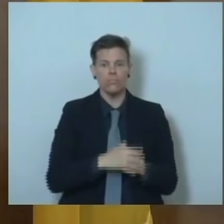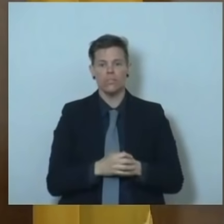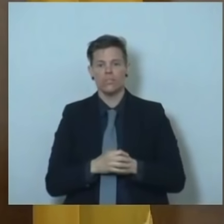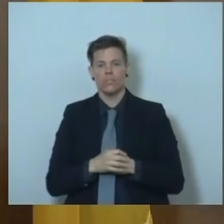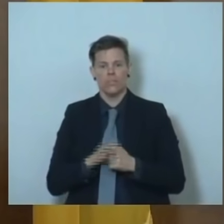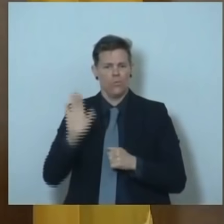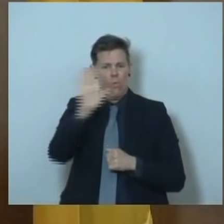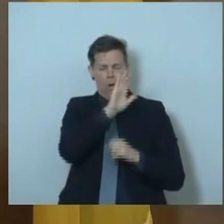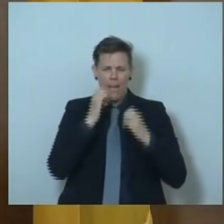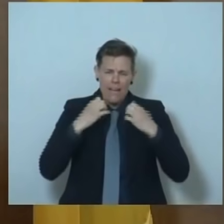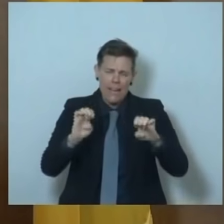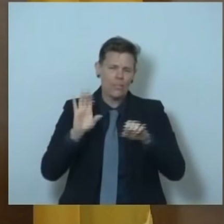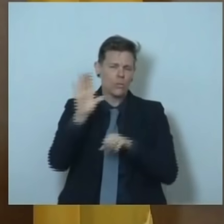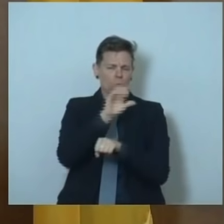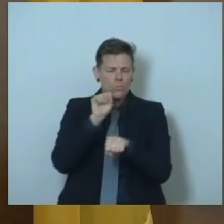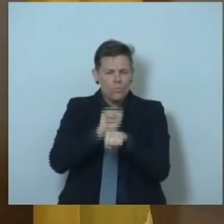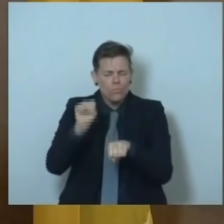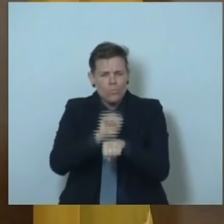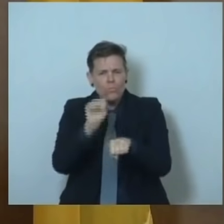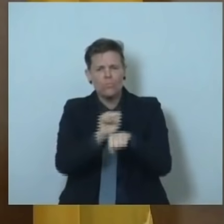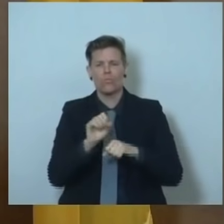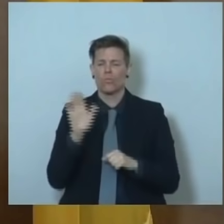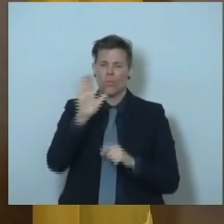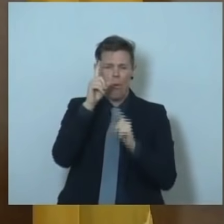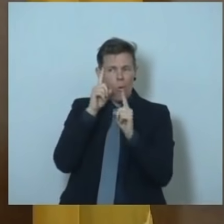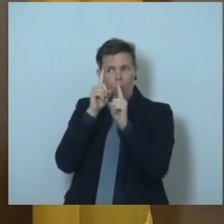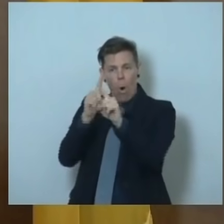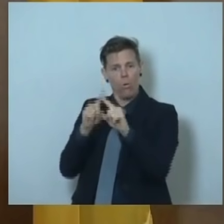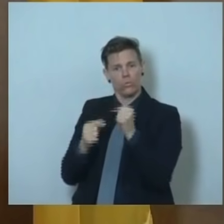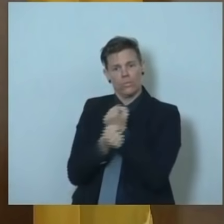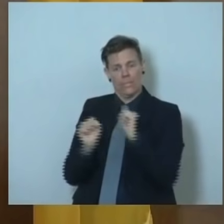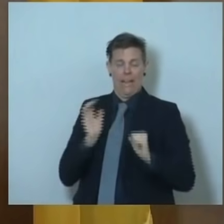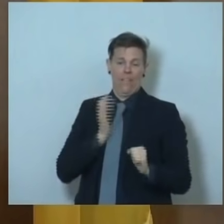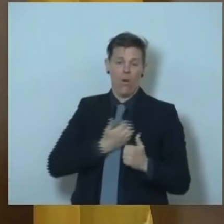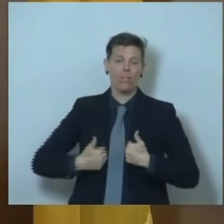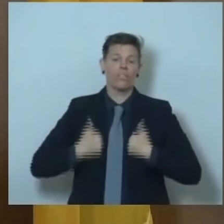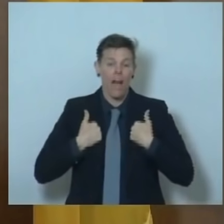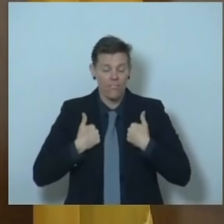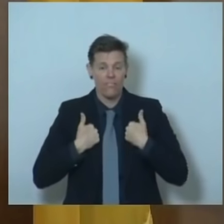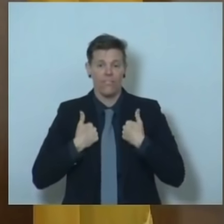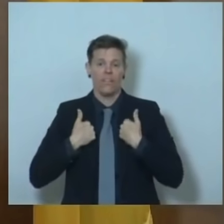at saving lives. Thank you, and thank you for tuning in. I appreciate it.